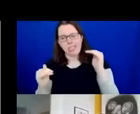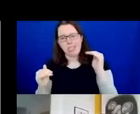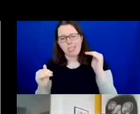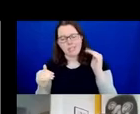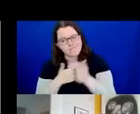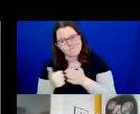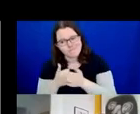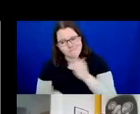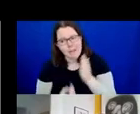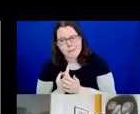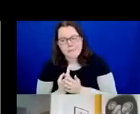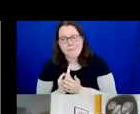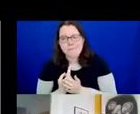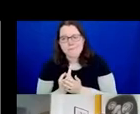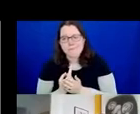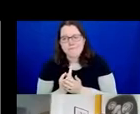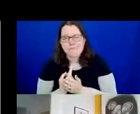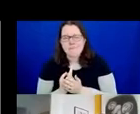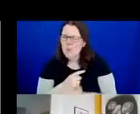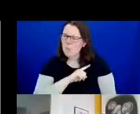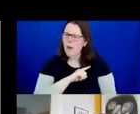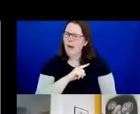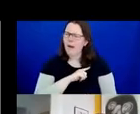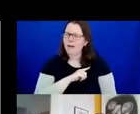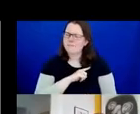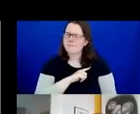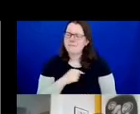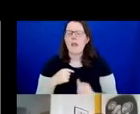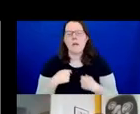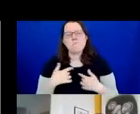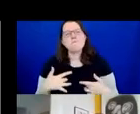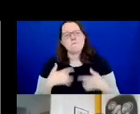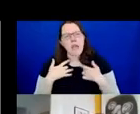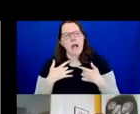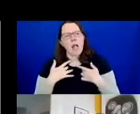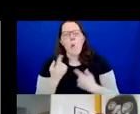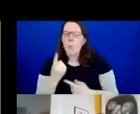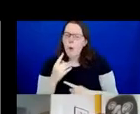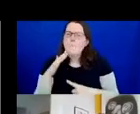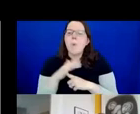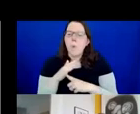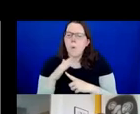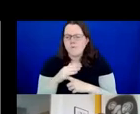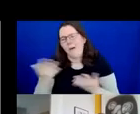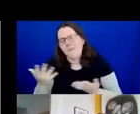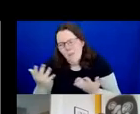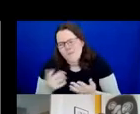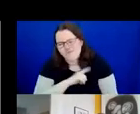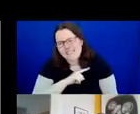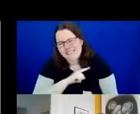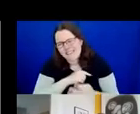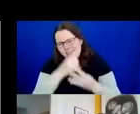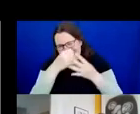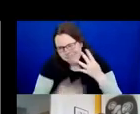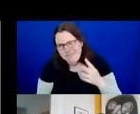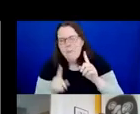I think there are probably many reasons for this, but one of the most significant I want to suggest is that disabled people are rarely given the